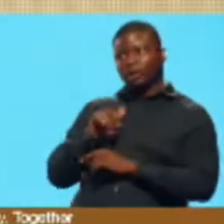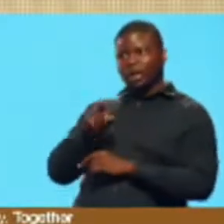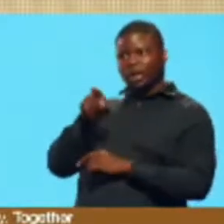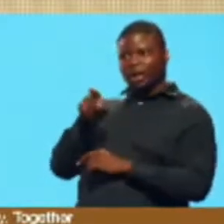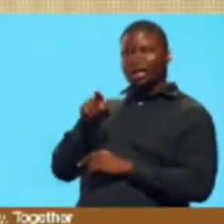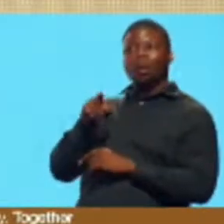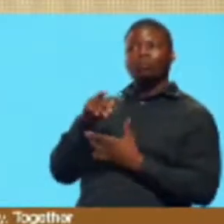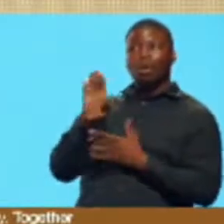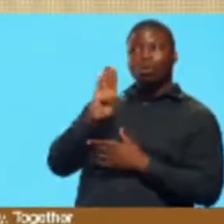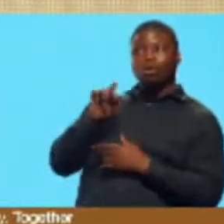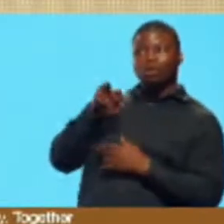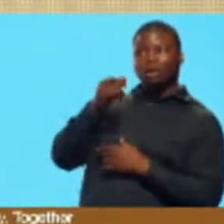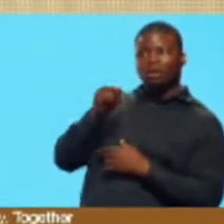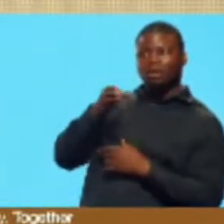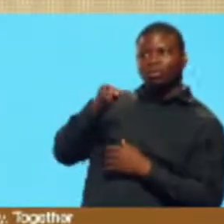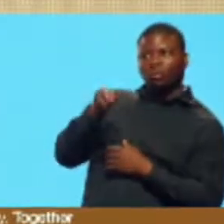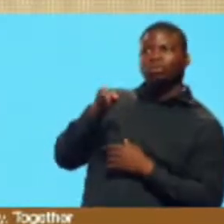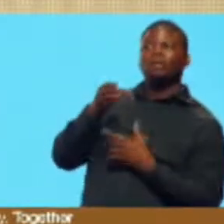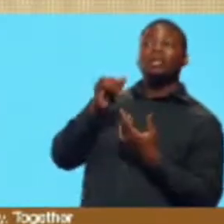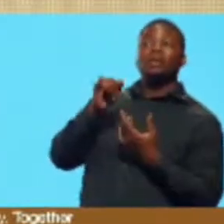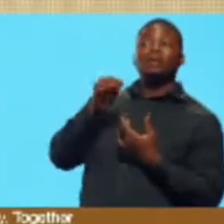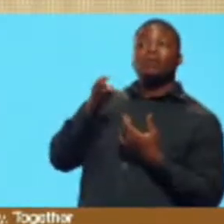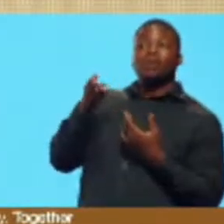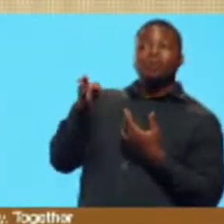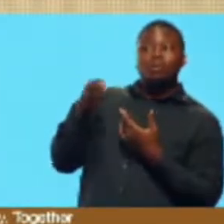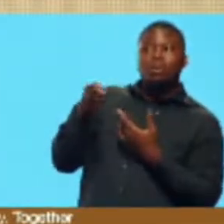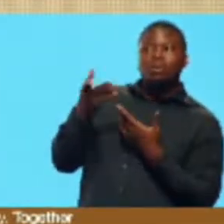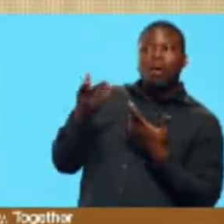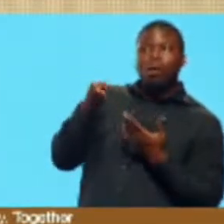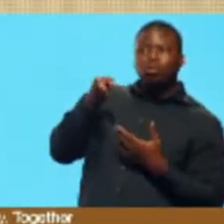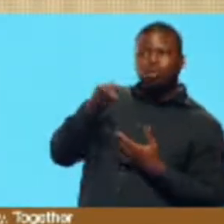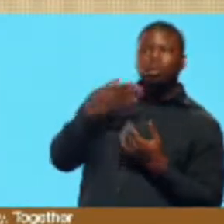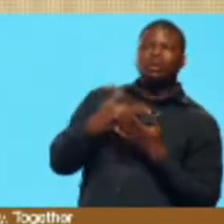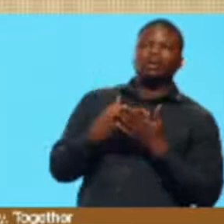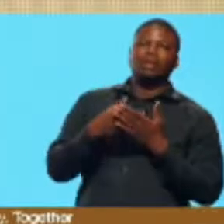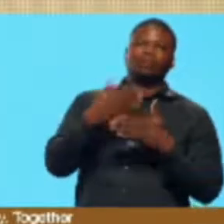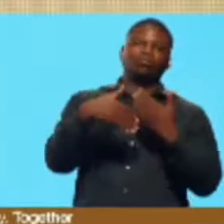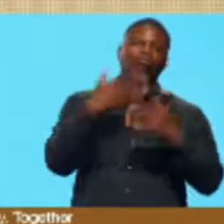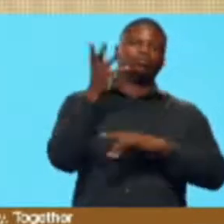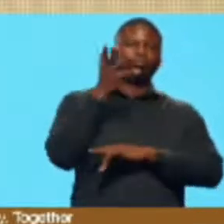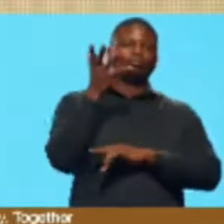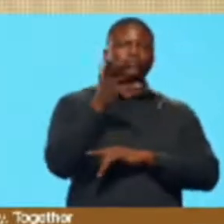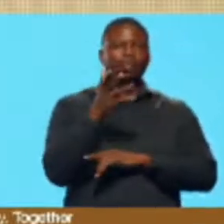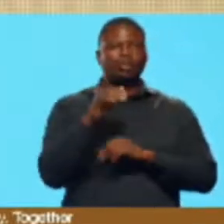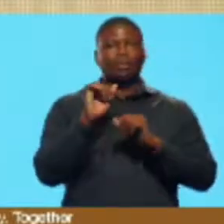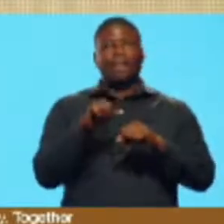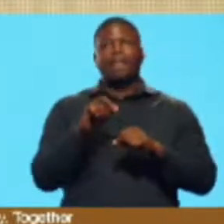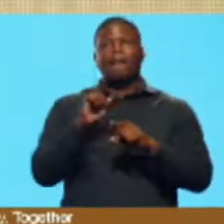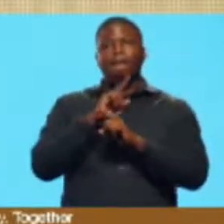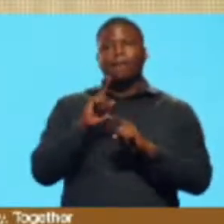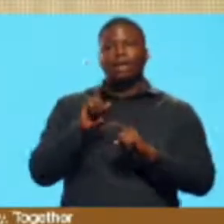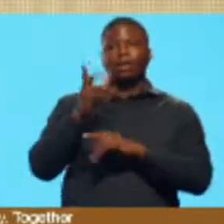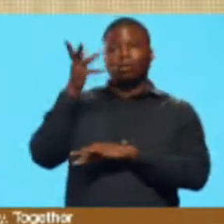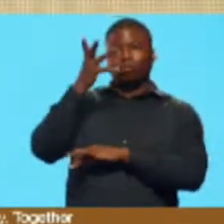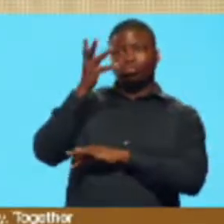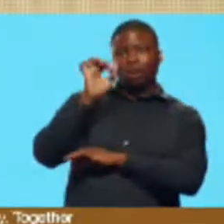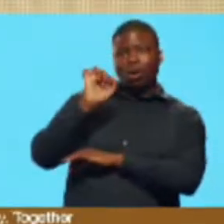if she's not, but I want to assure you, all presentation, including hers, we have it, and they will